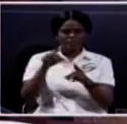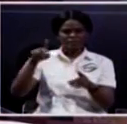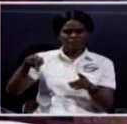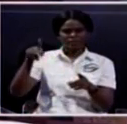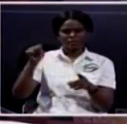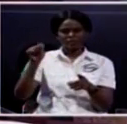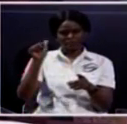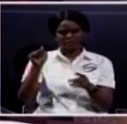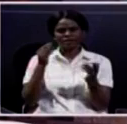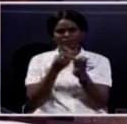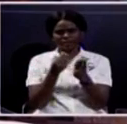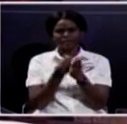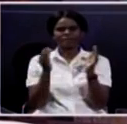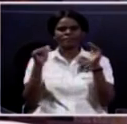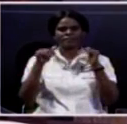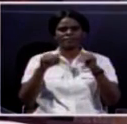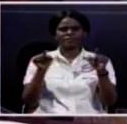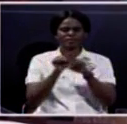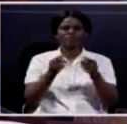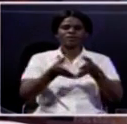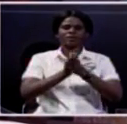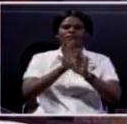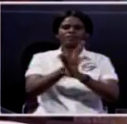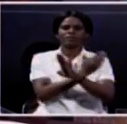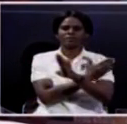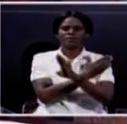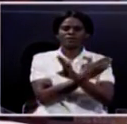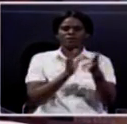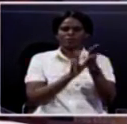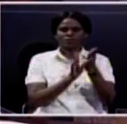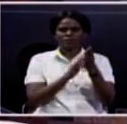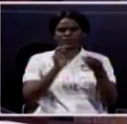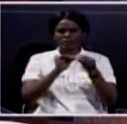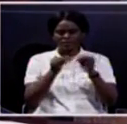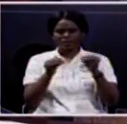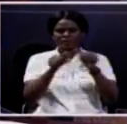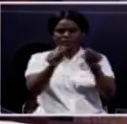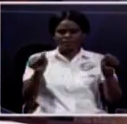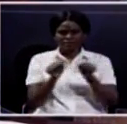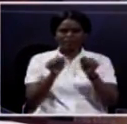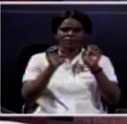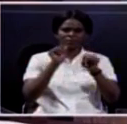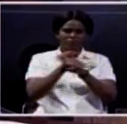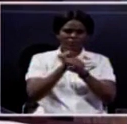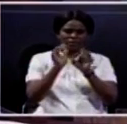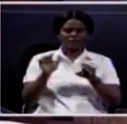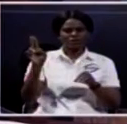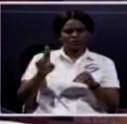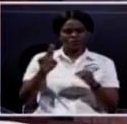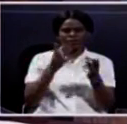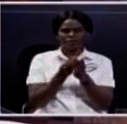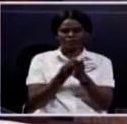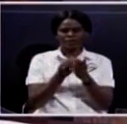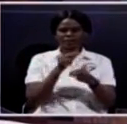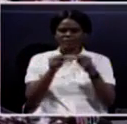goes down. And I did ask that in a number of schools, general workers are employed using this money. Yes. What do you